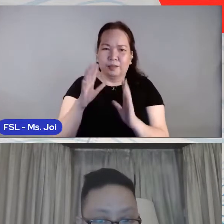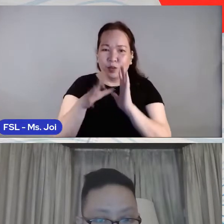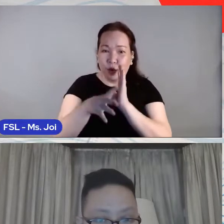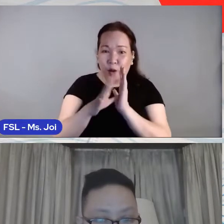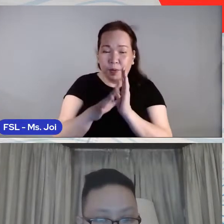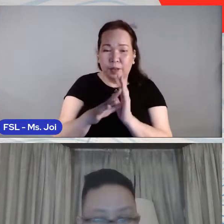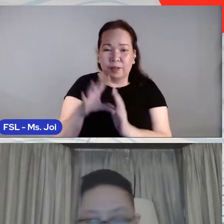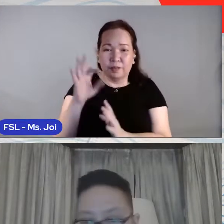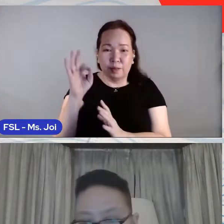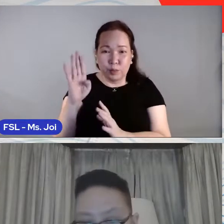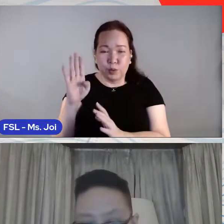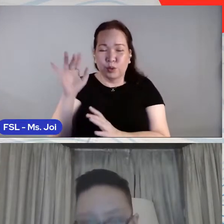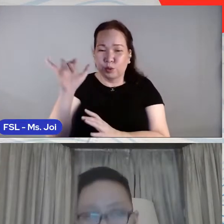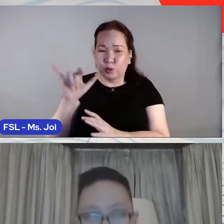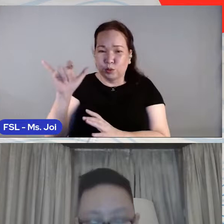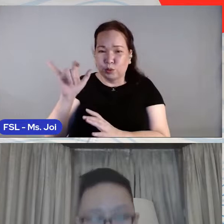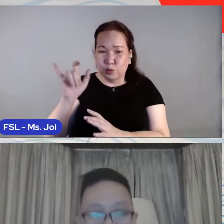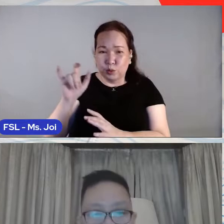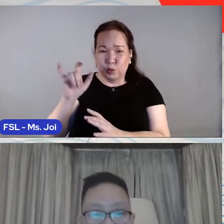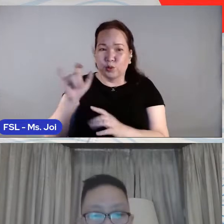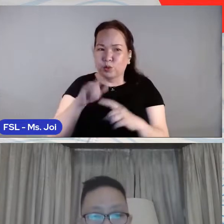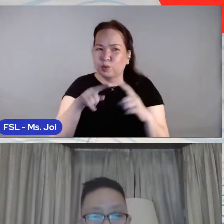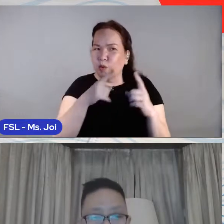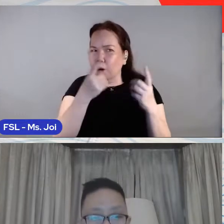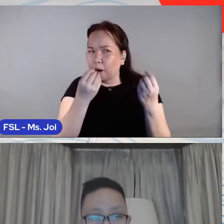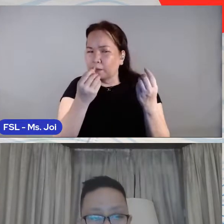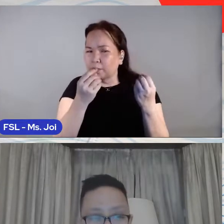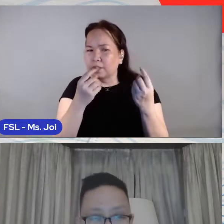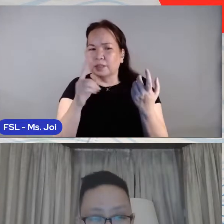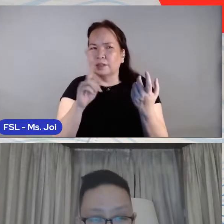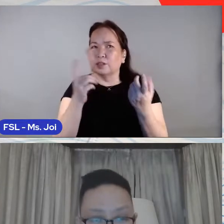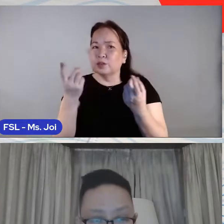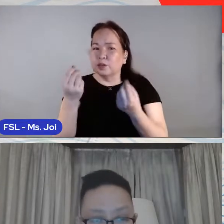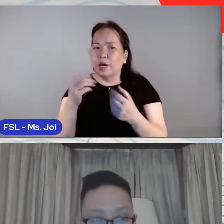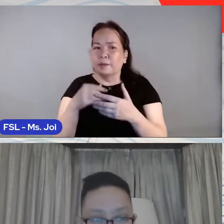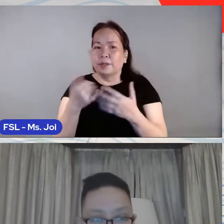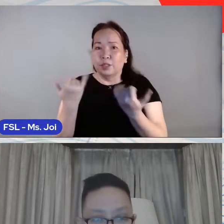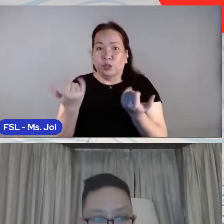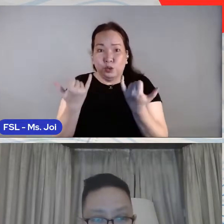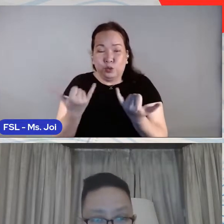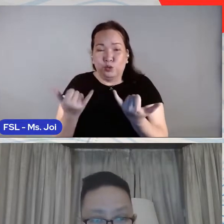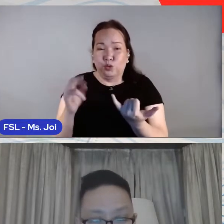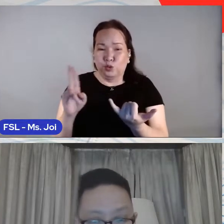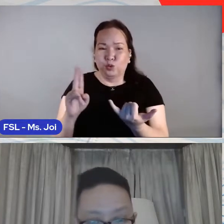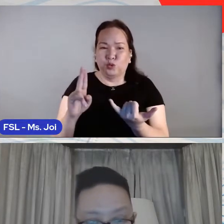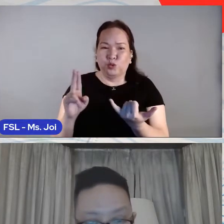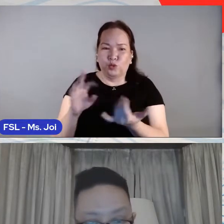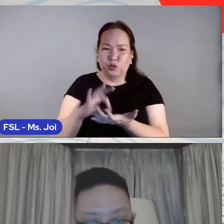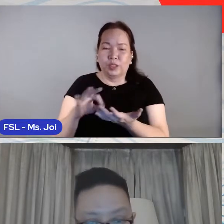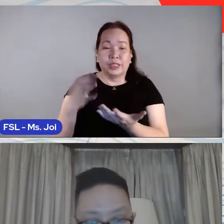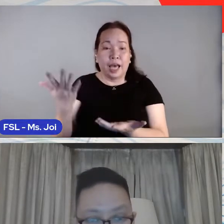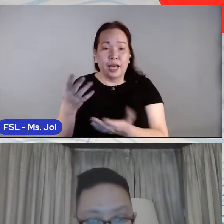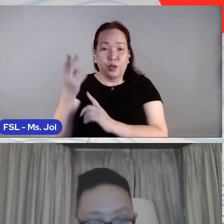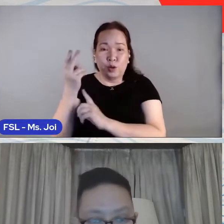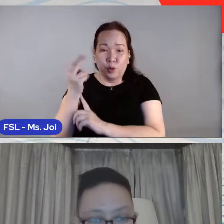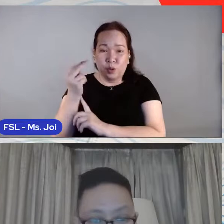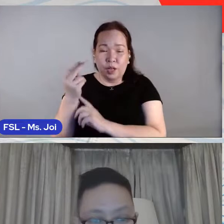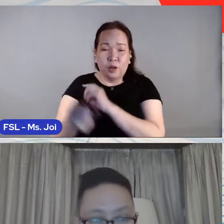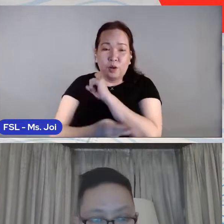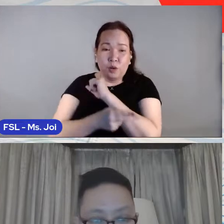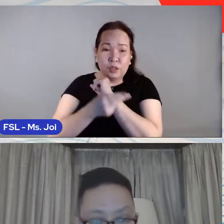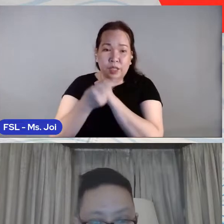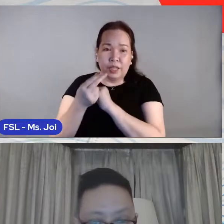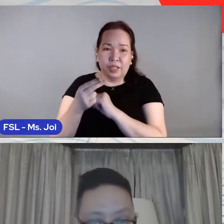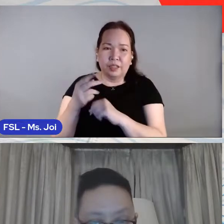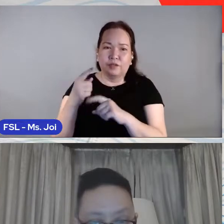to see more updates on the Random Manual Audit. They are currently in Diamond Hotel, hard at work for the Random